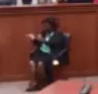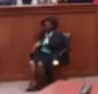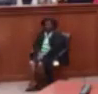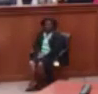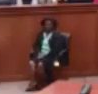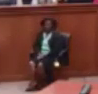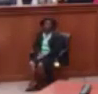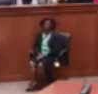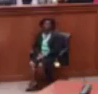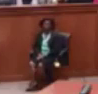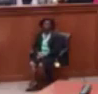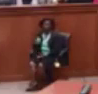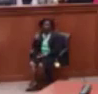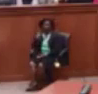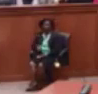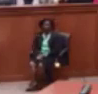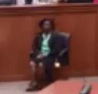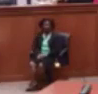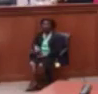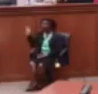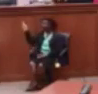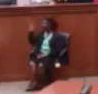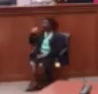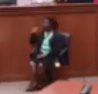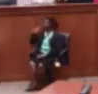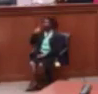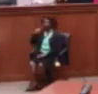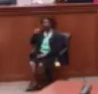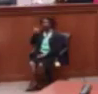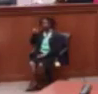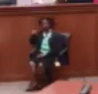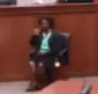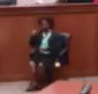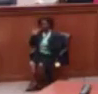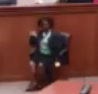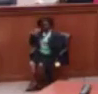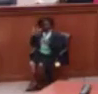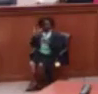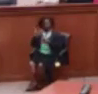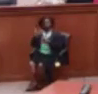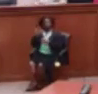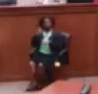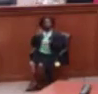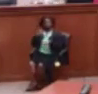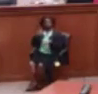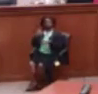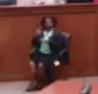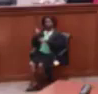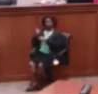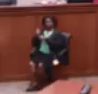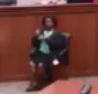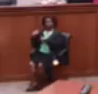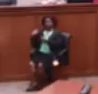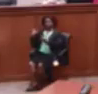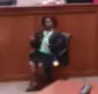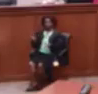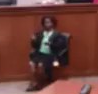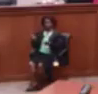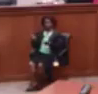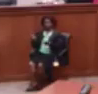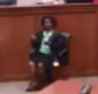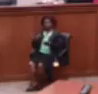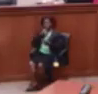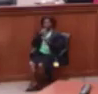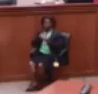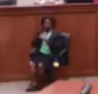All right, Mr. Davis. So we've come a long way in the last year since we started looking at this, and I thank Mr.